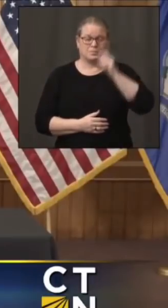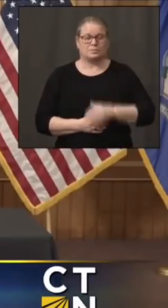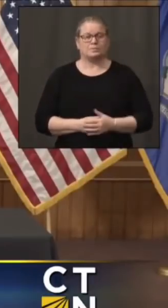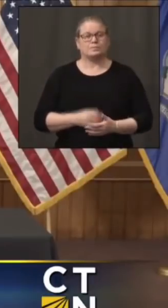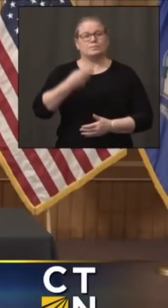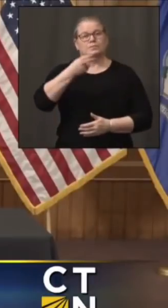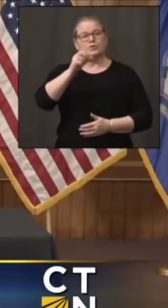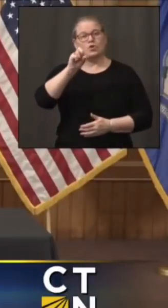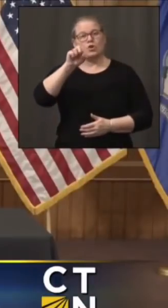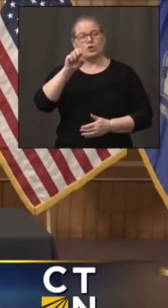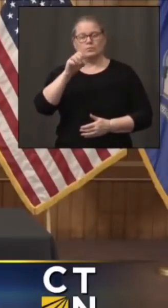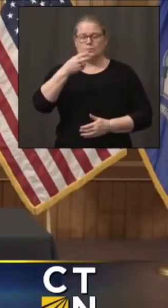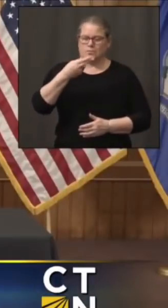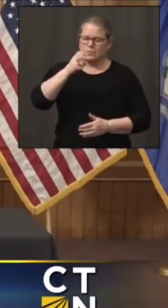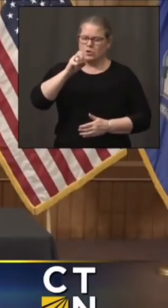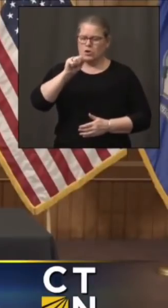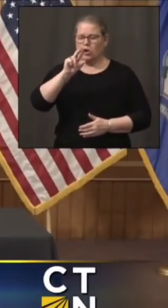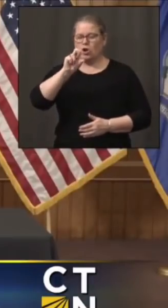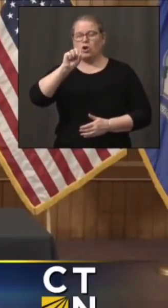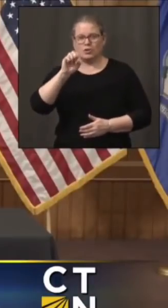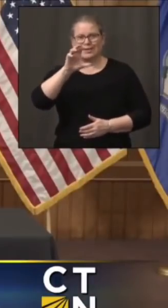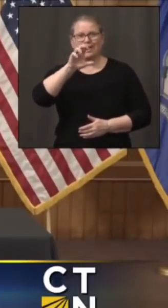Hearst, Connecticut Media.